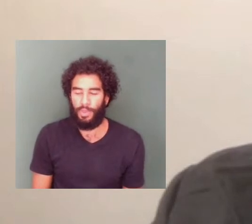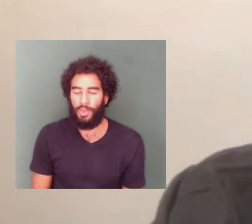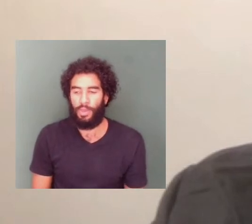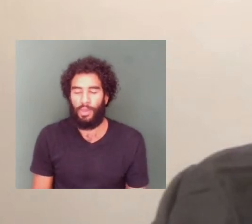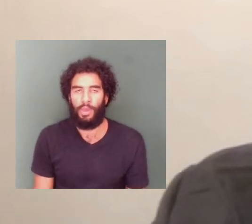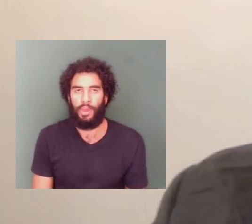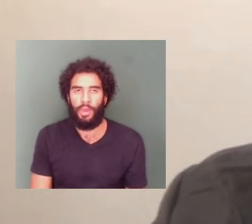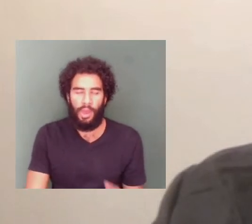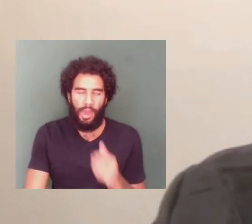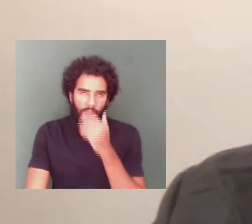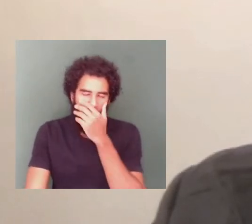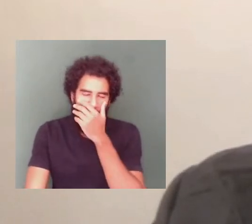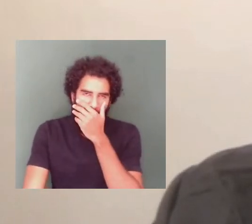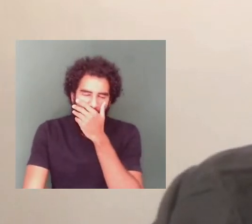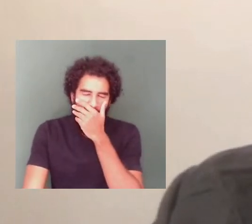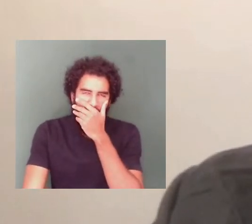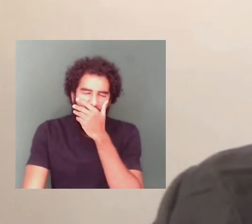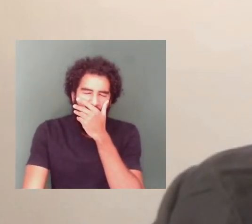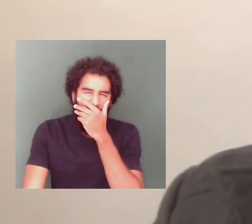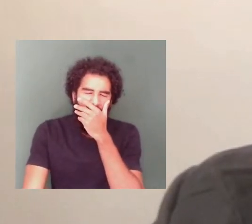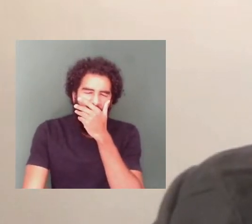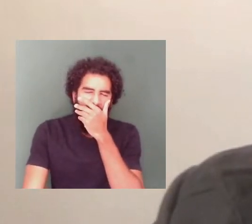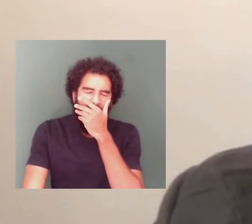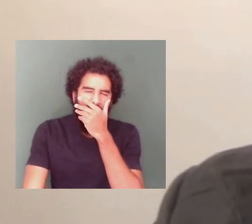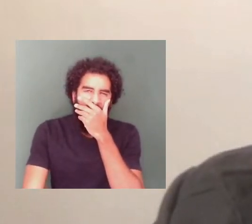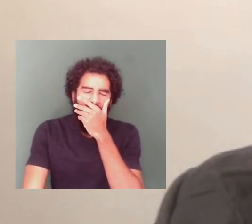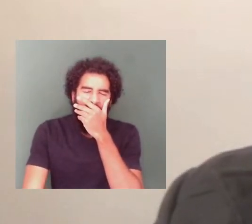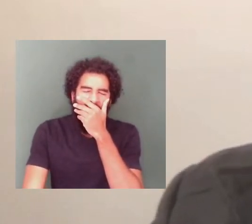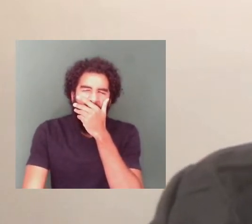And I will